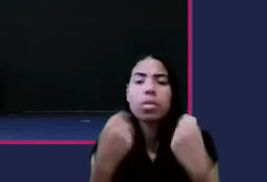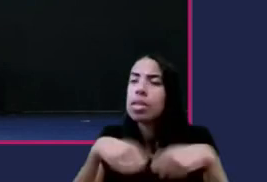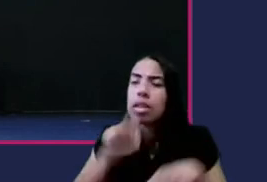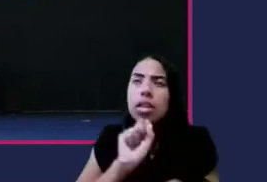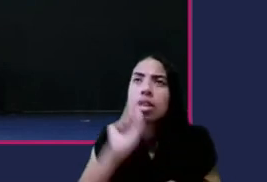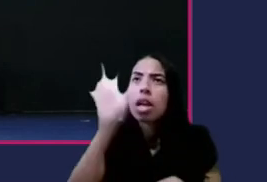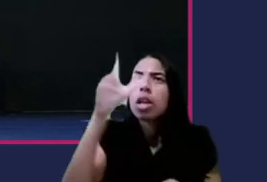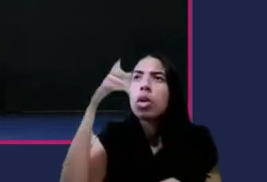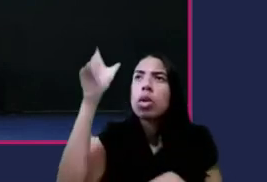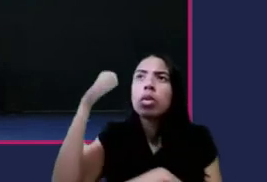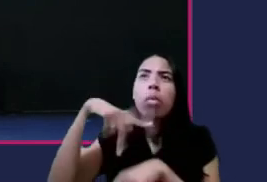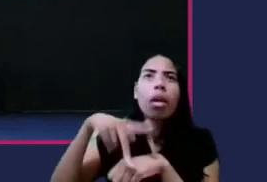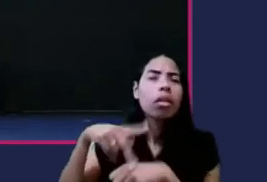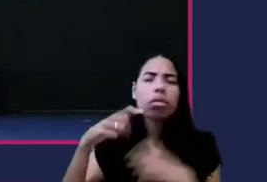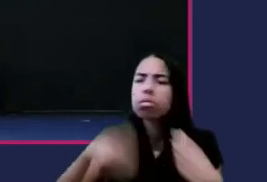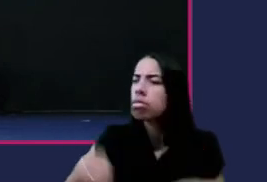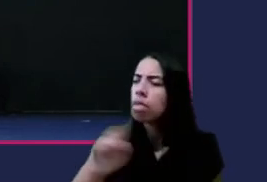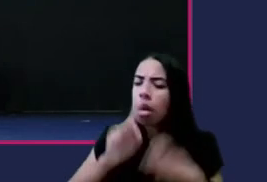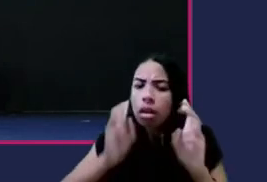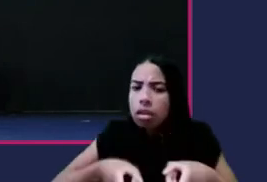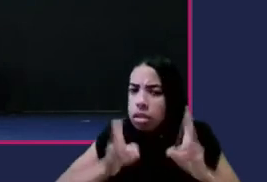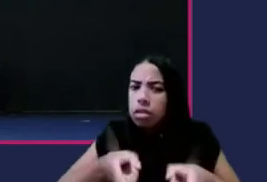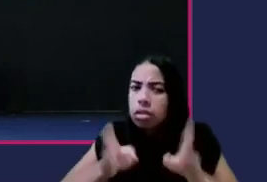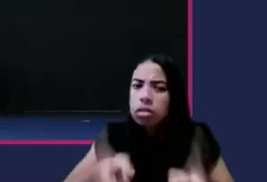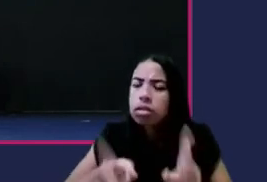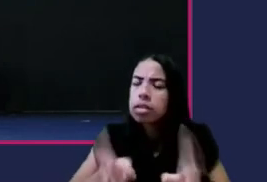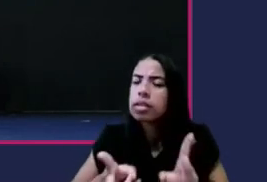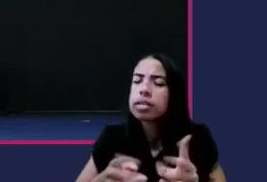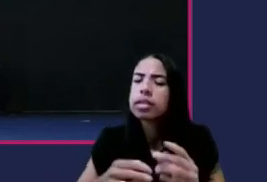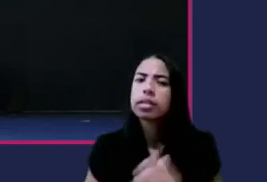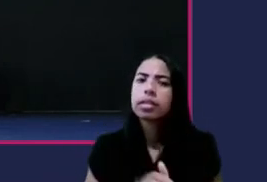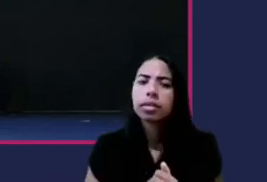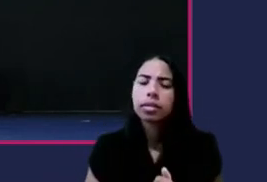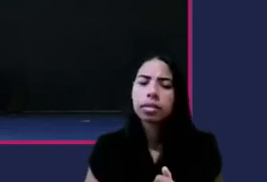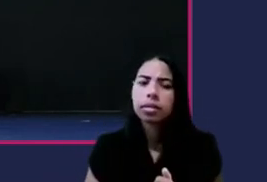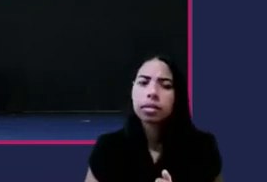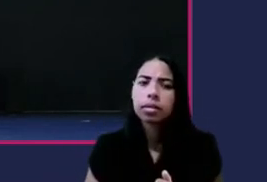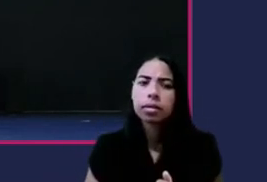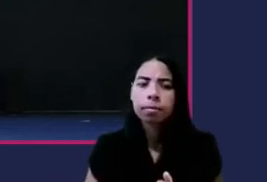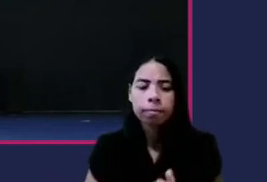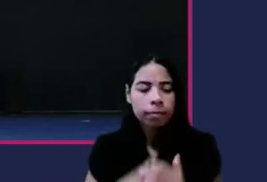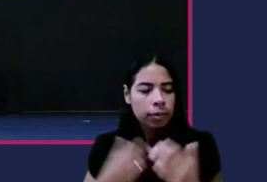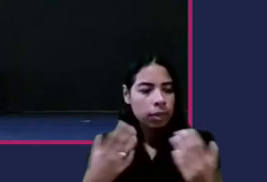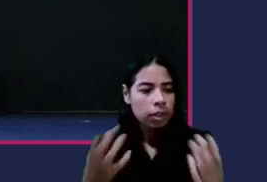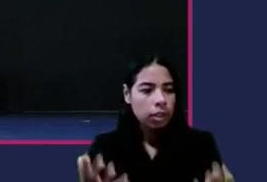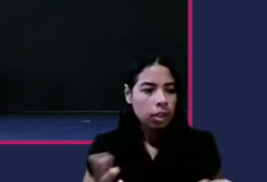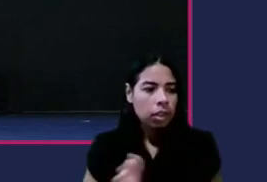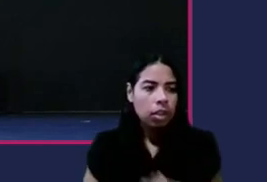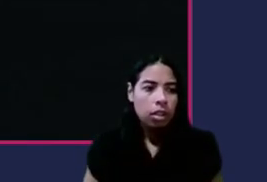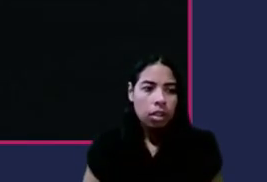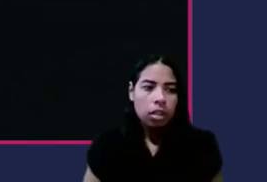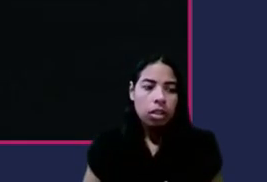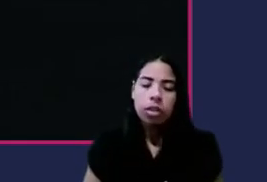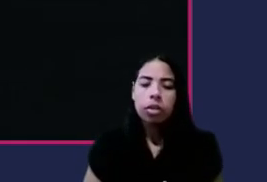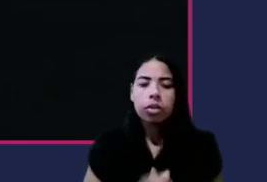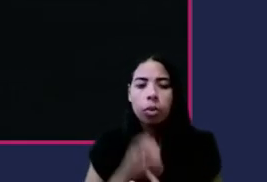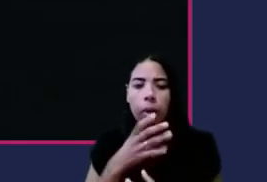Italian originally. We have the Arabs. You have all